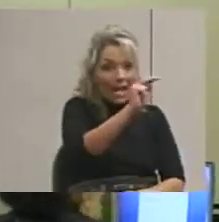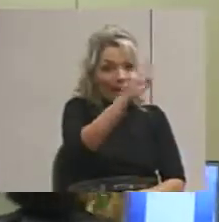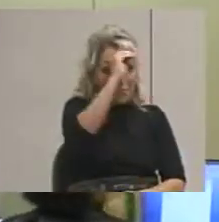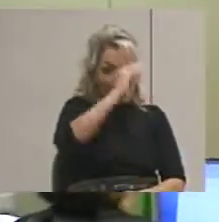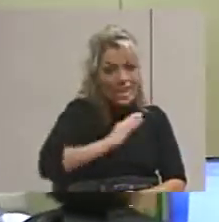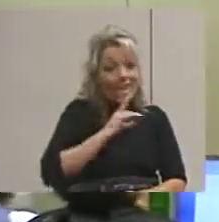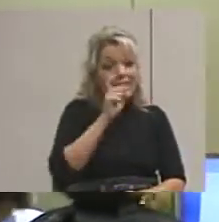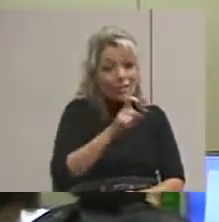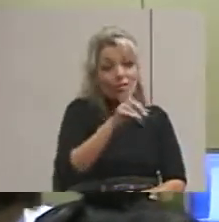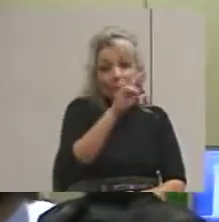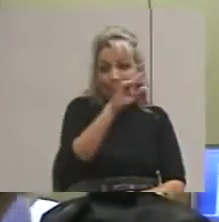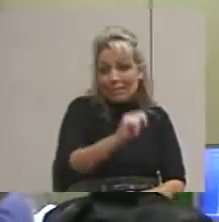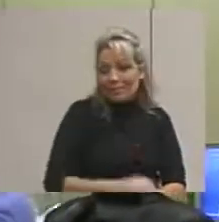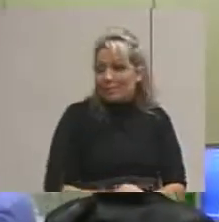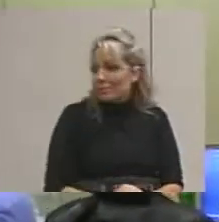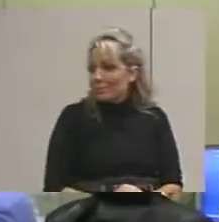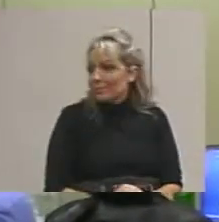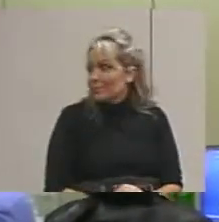Great, thanks.